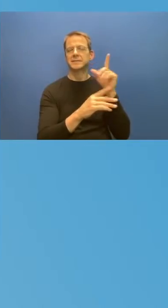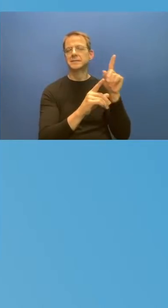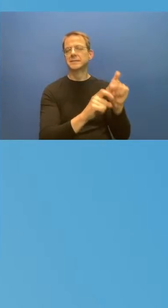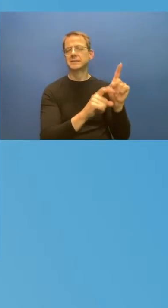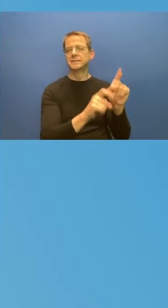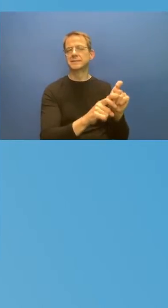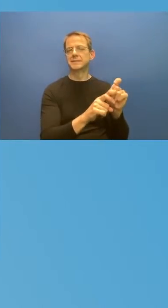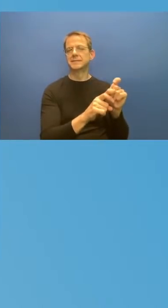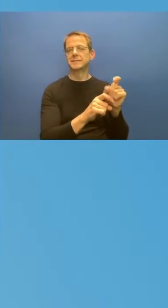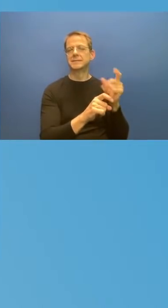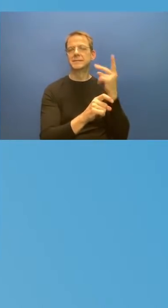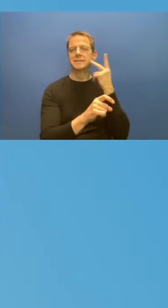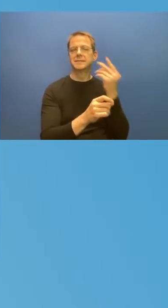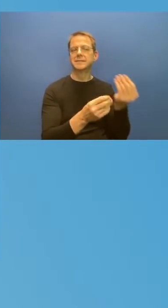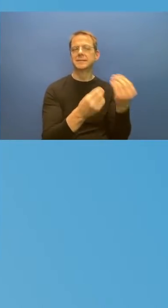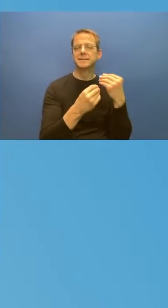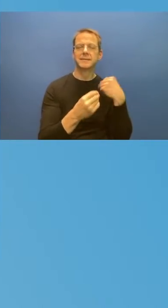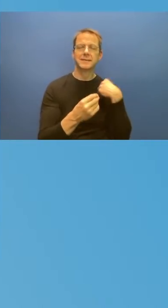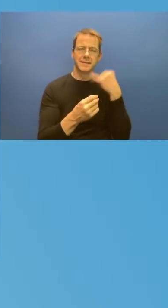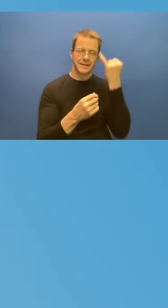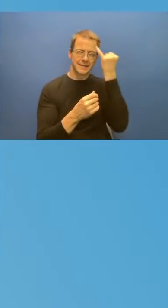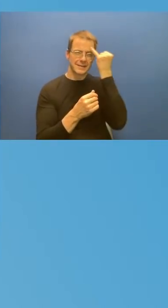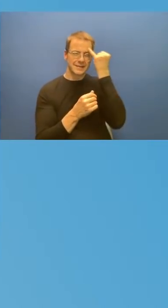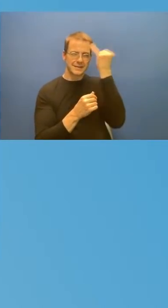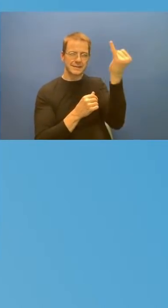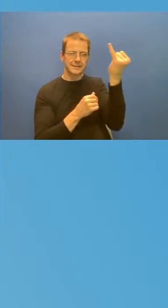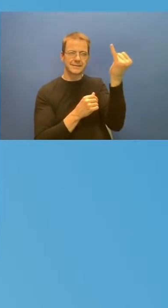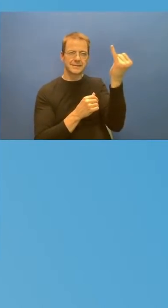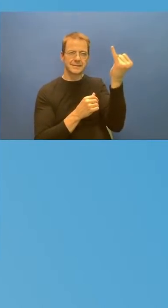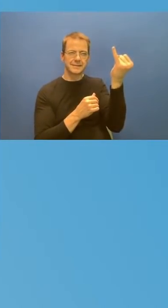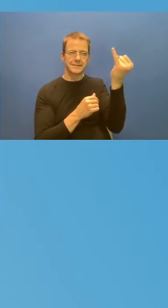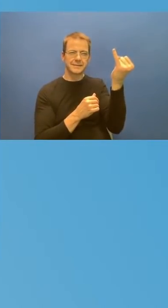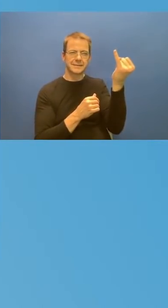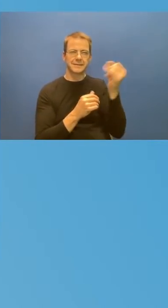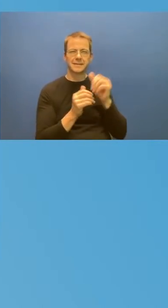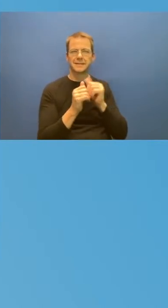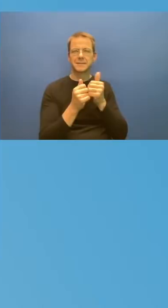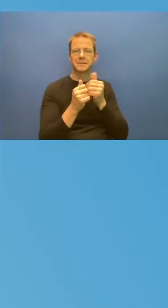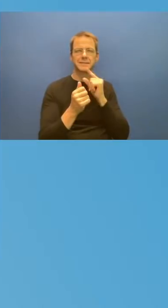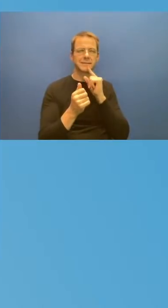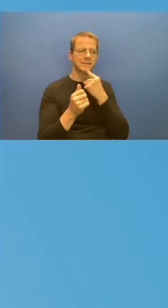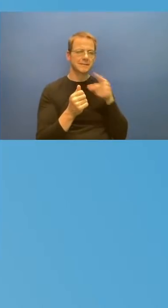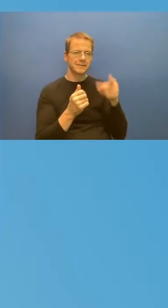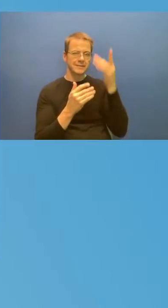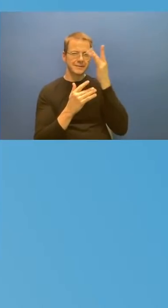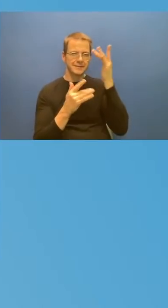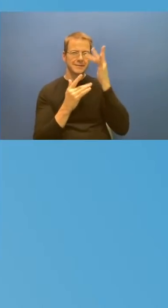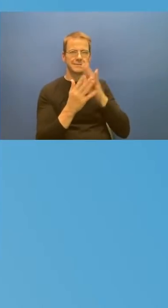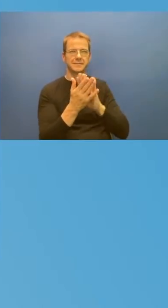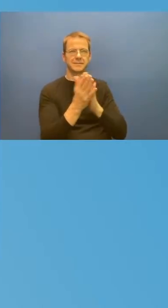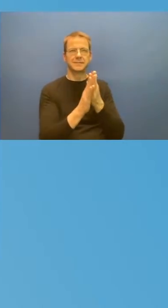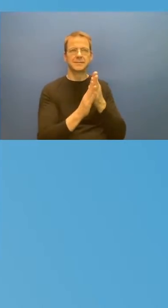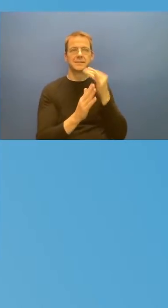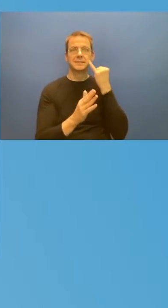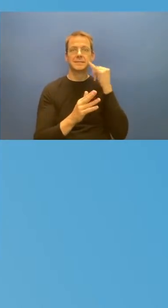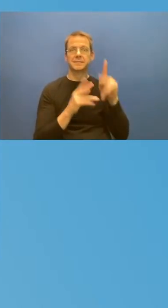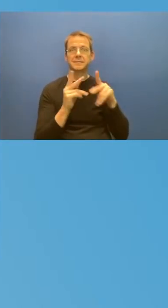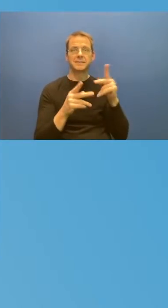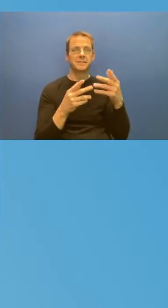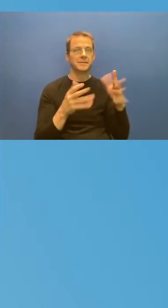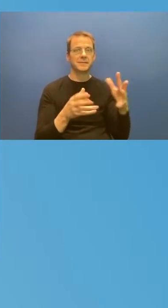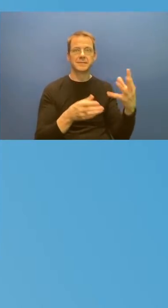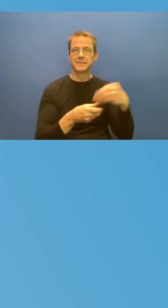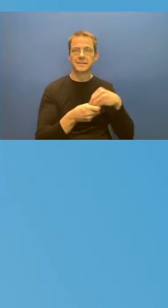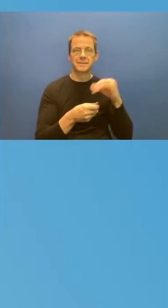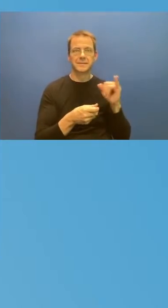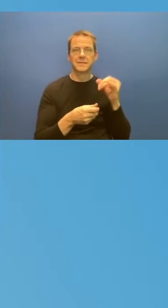severe this disease is going to be in people who are already infected or vaccinated. And as I mentioned, though, we also have the T-cell